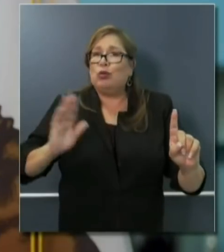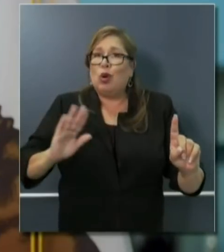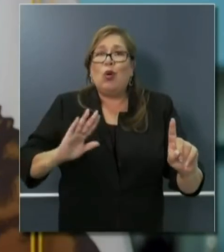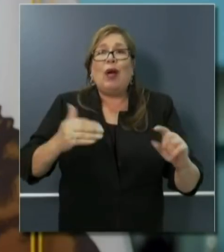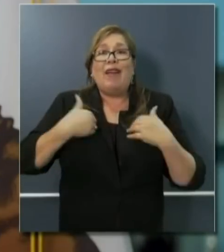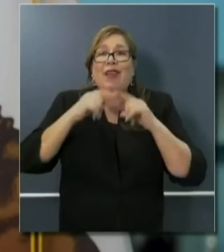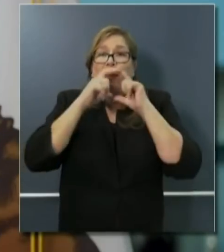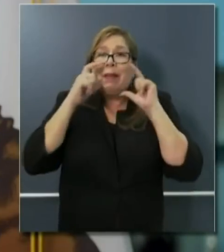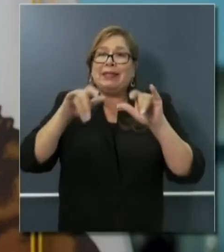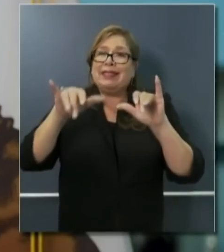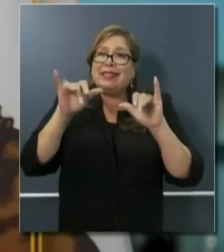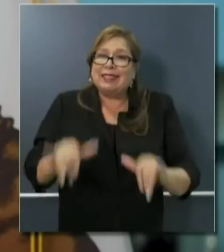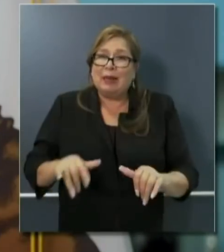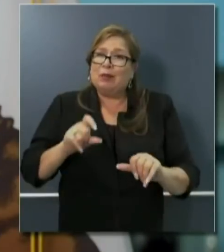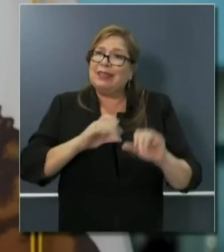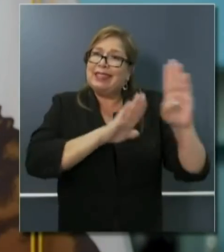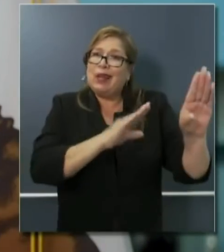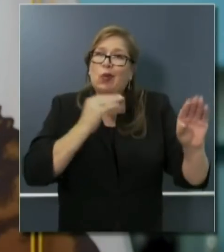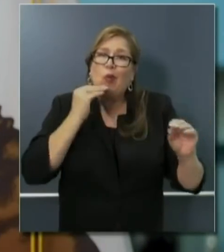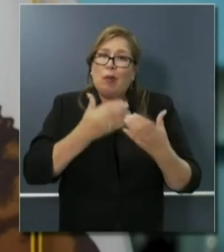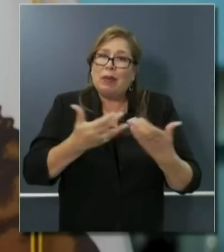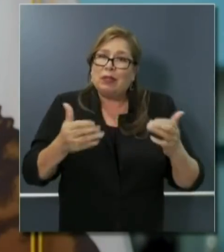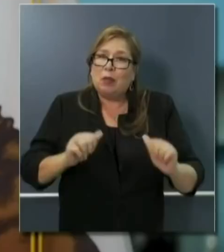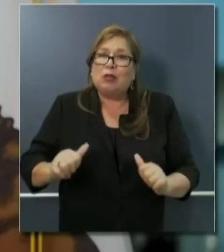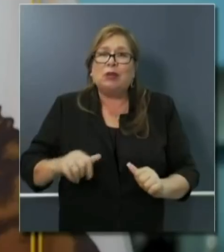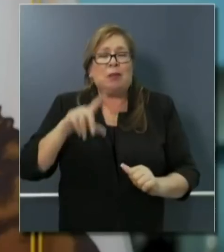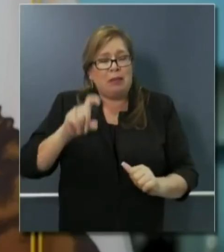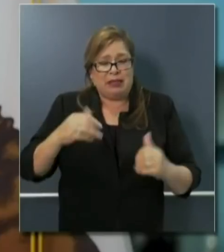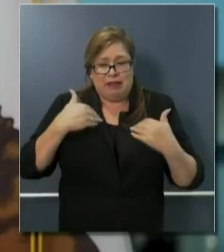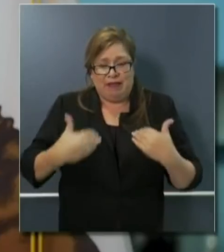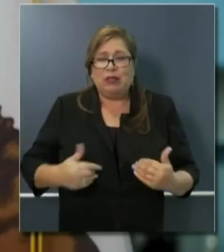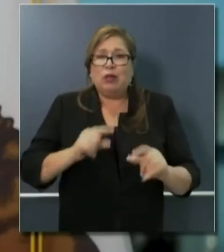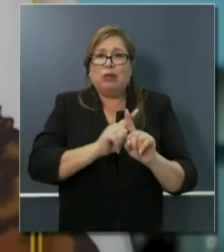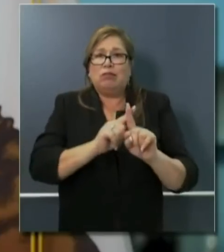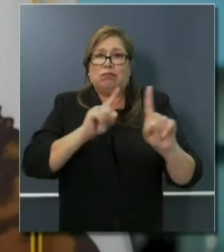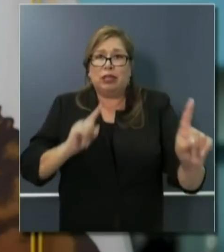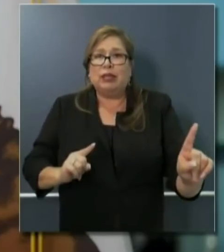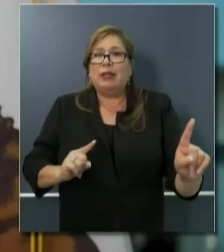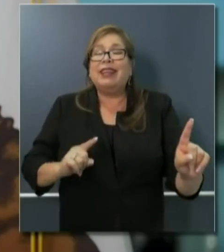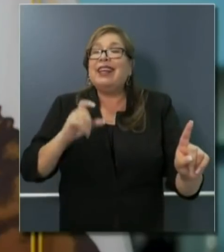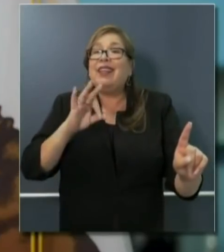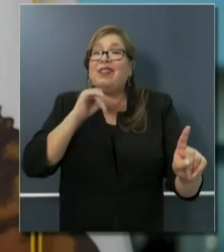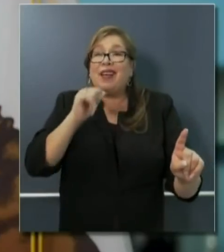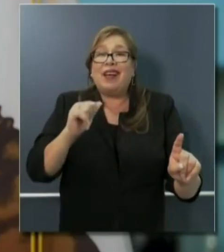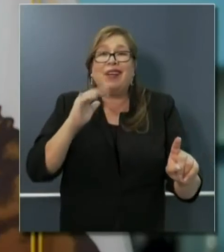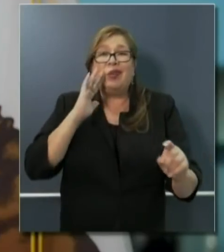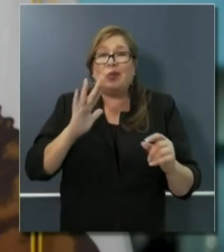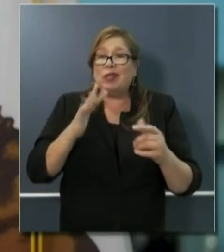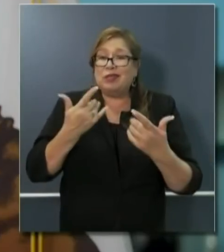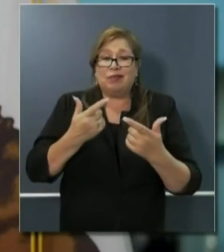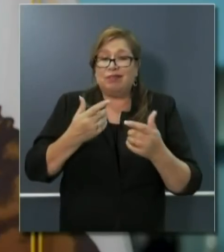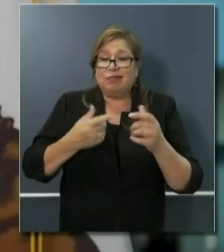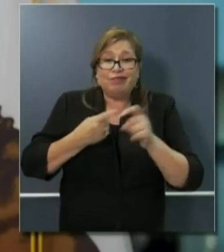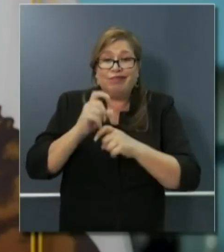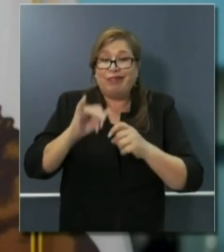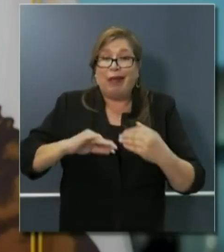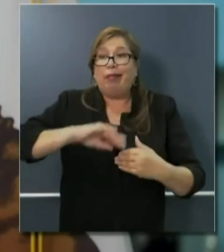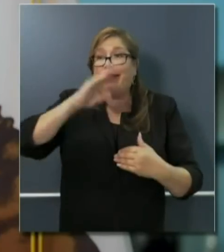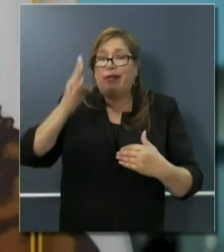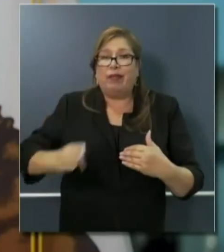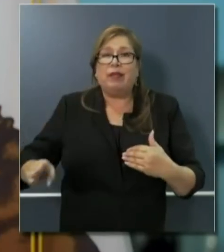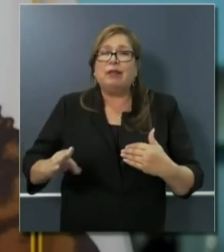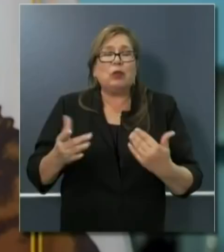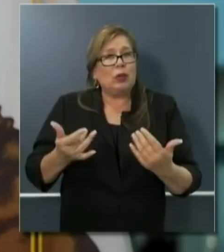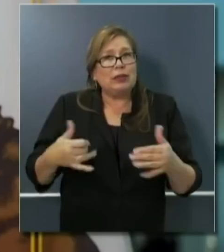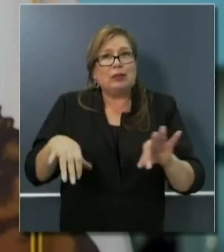required of the moment to make that model mute and to make sure that we continue to bend that curve. And so with that, let me just